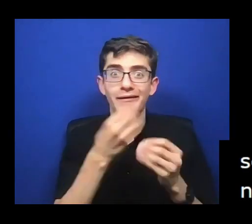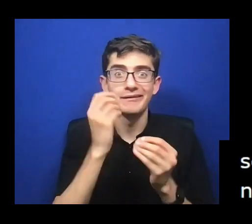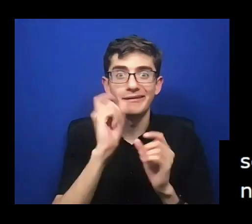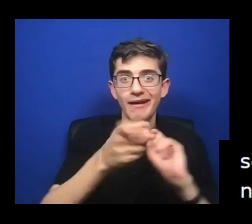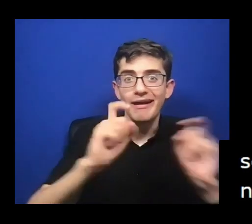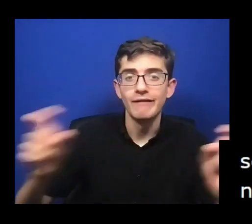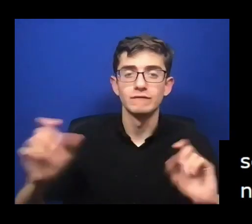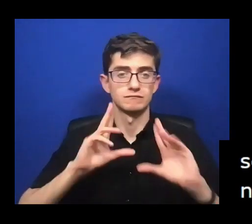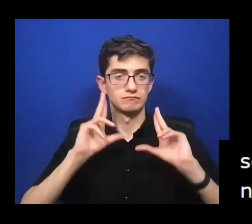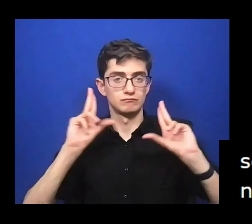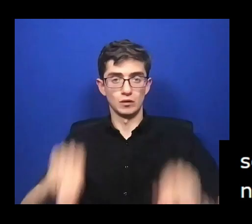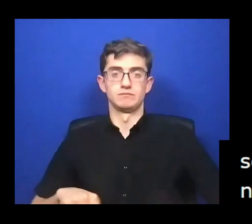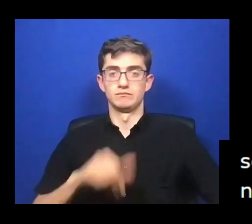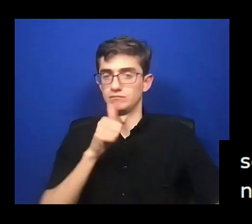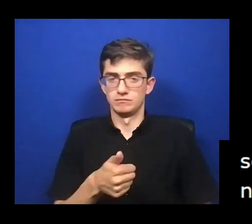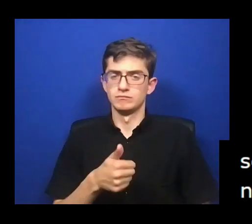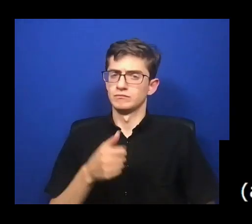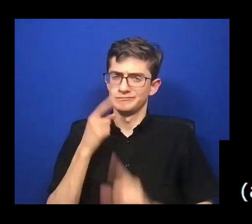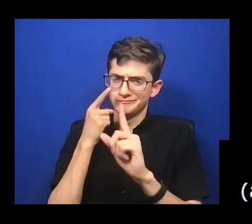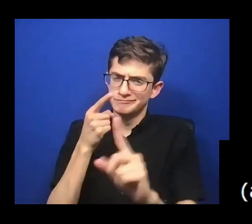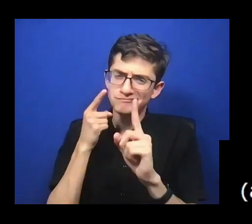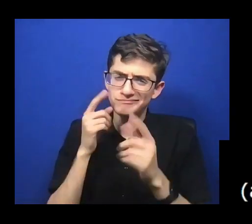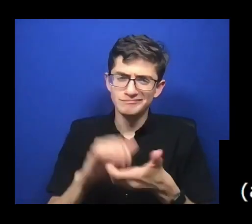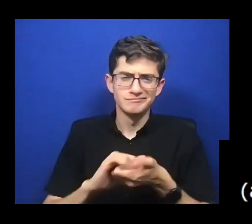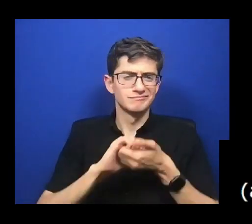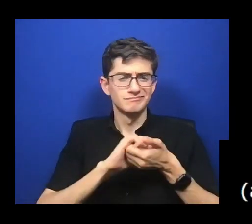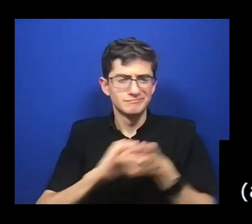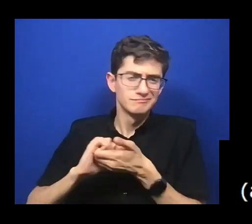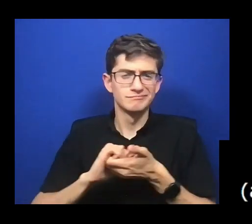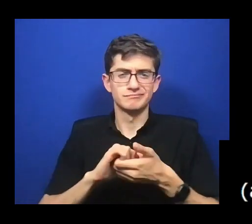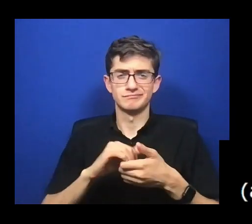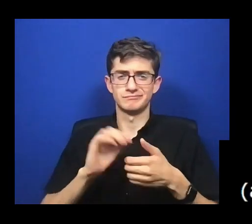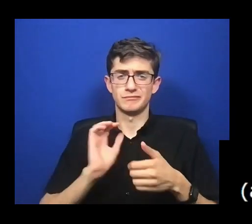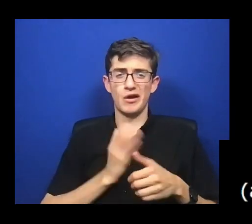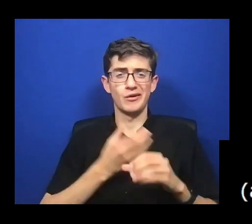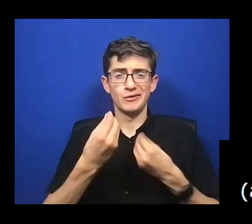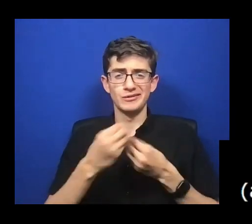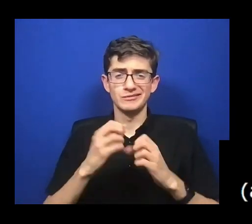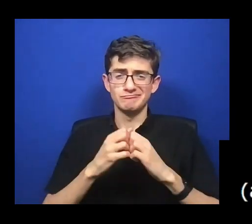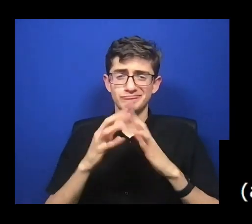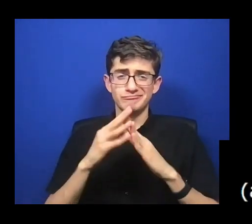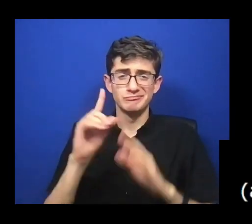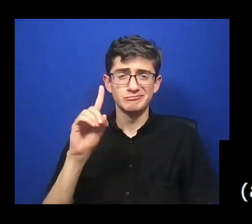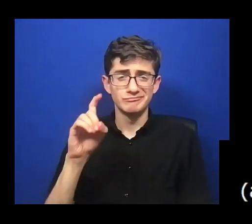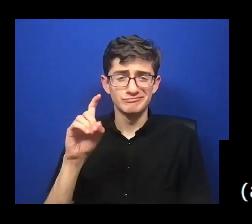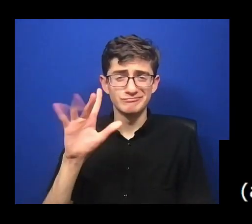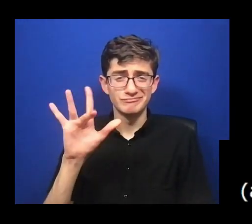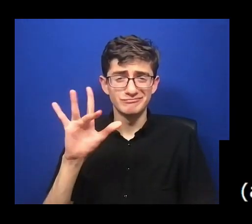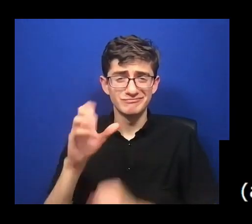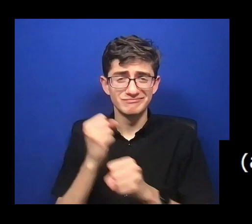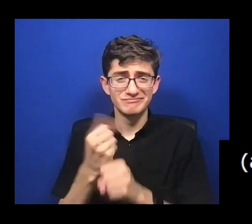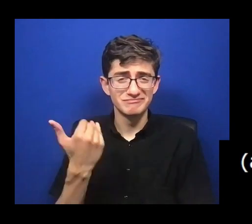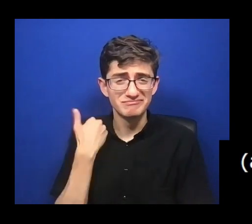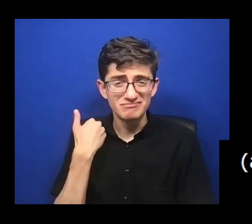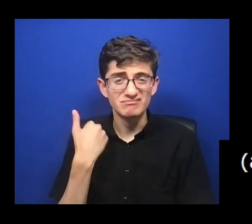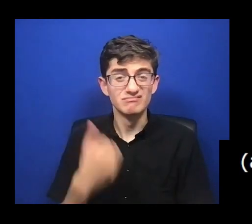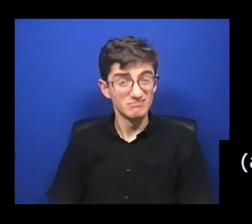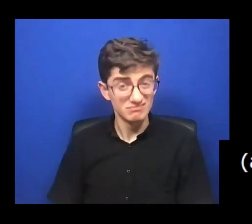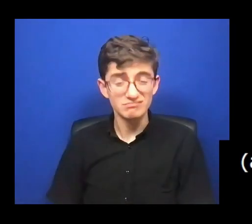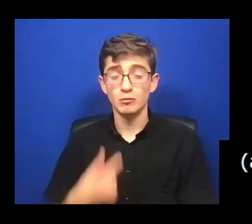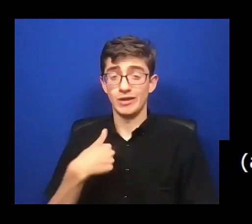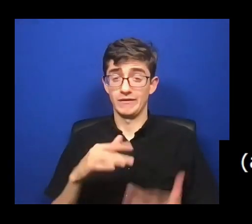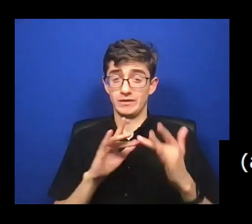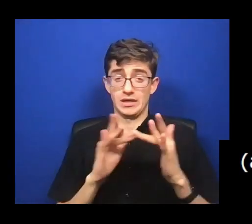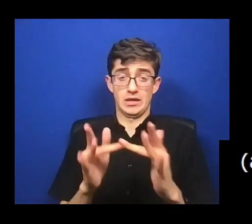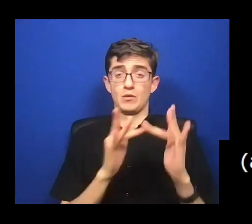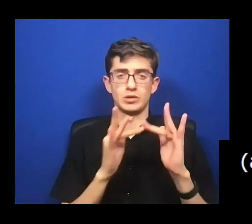We're about collaboration. We're 125-year-old organization. We do networking. We obviously are into the